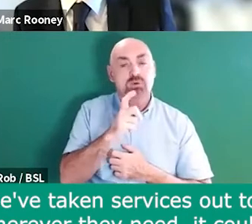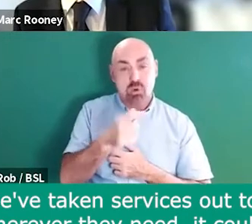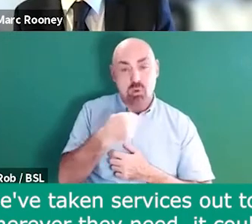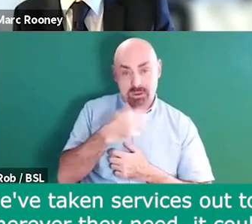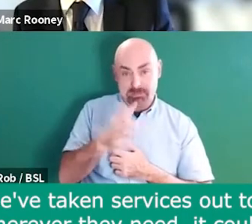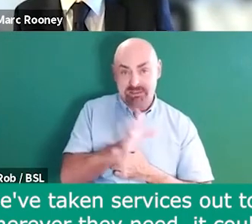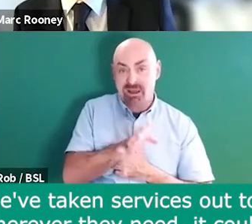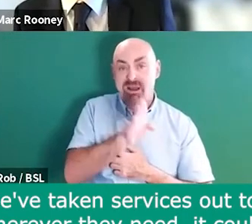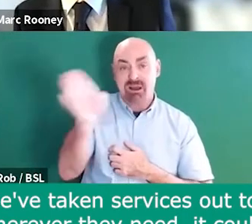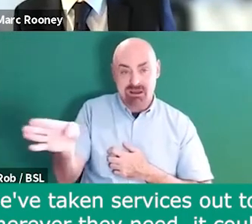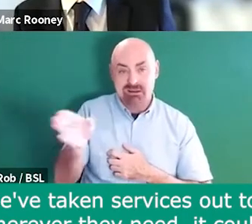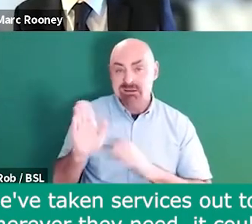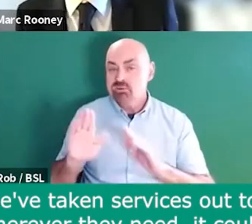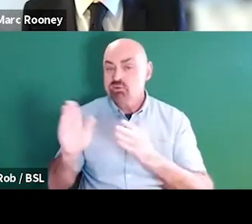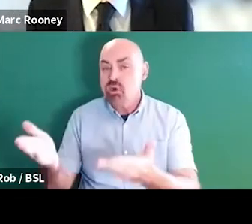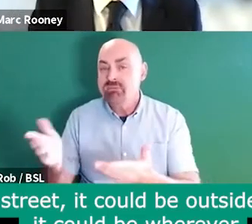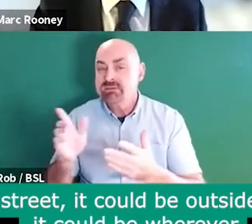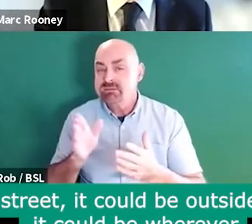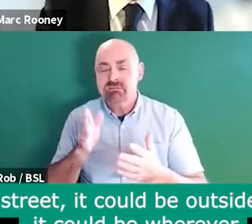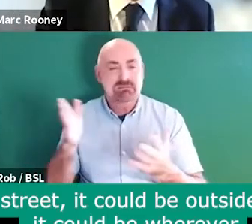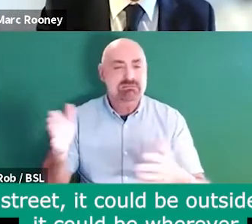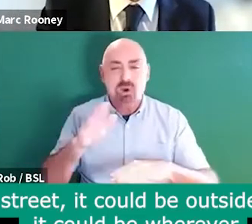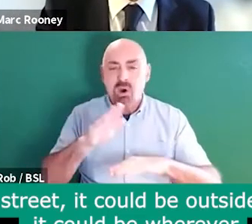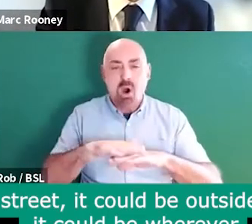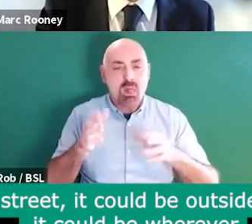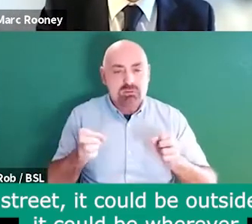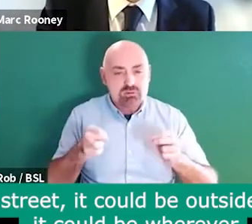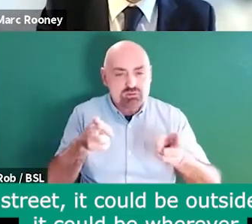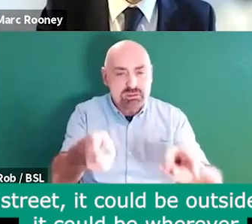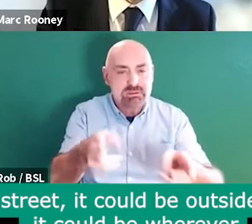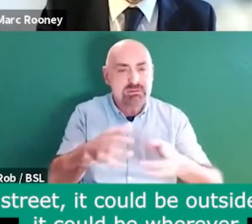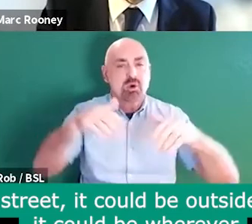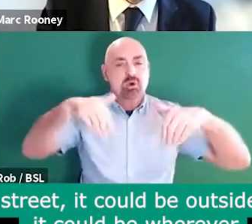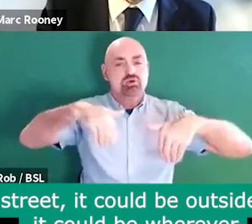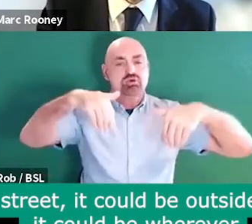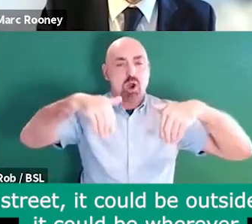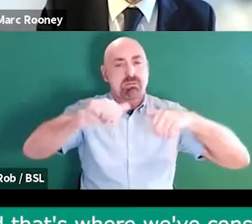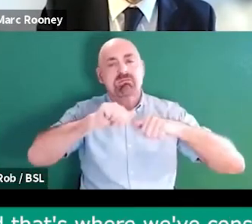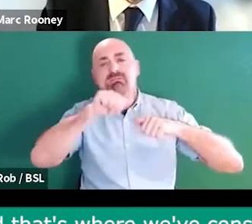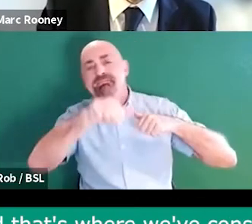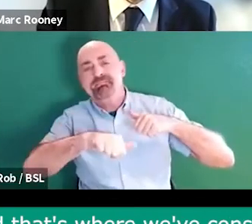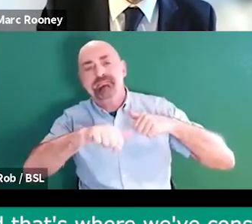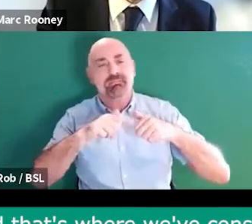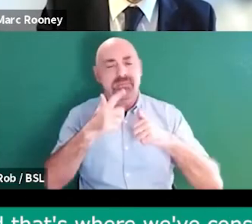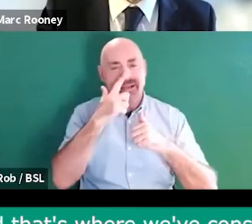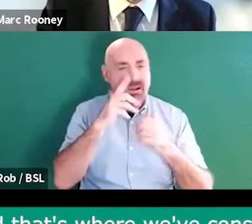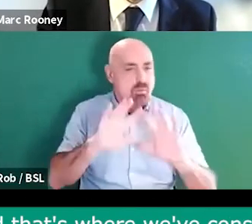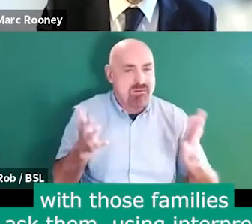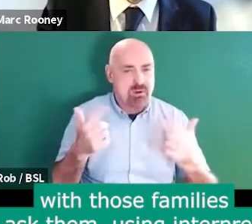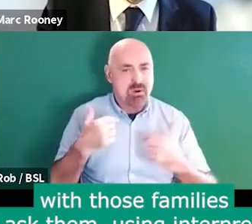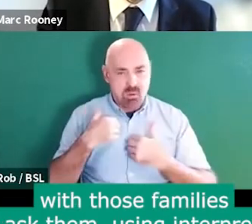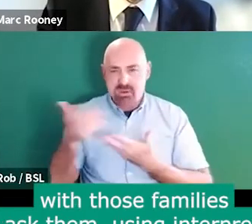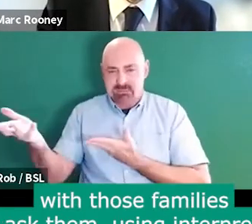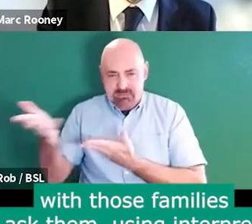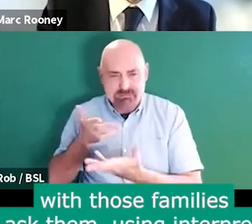to them wherever they meet. It could be on the street, it could be outside a shop, it could be wherever. And that's where we've consulted